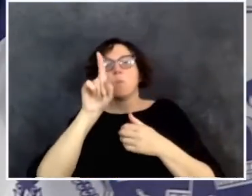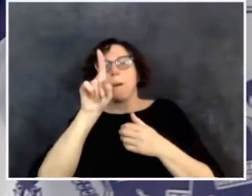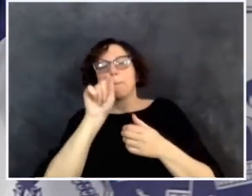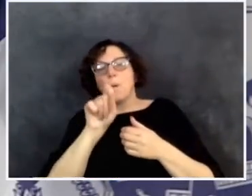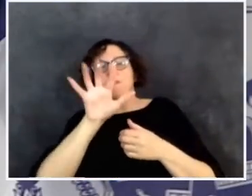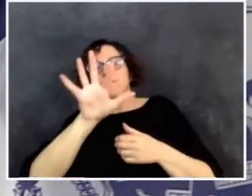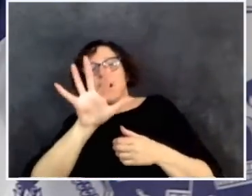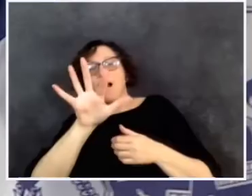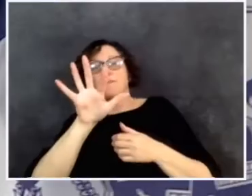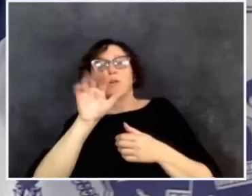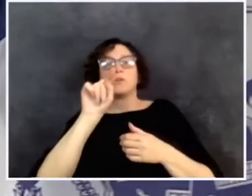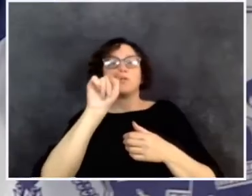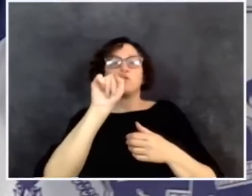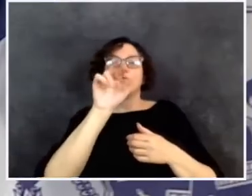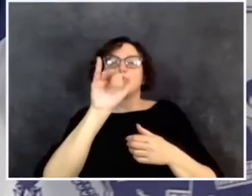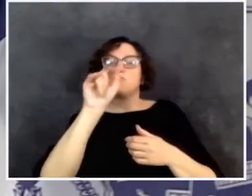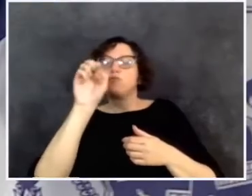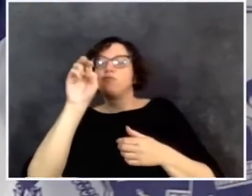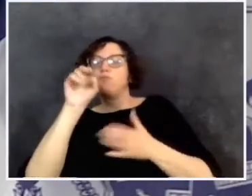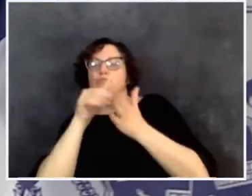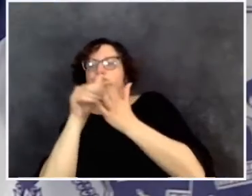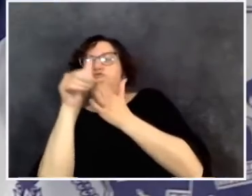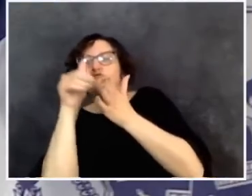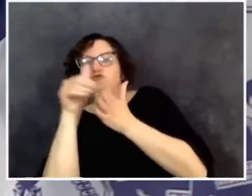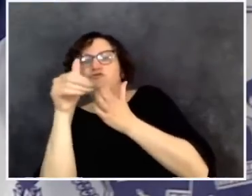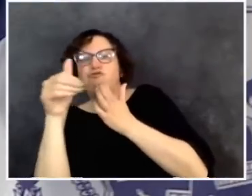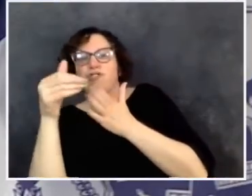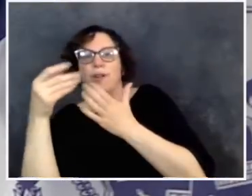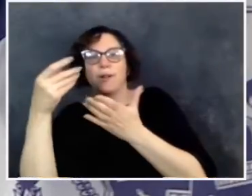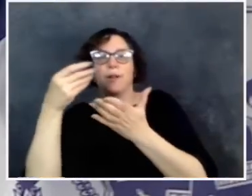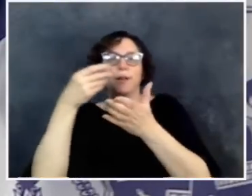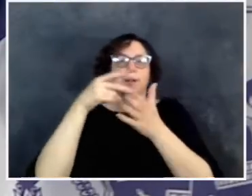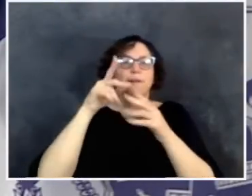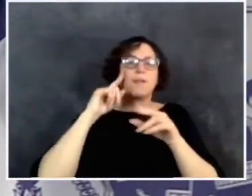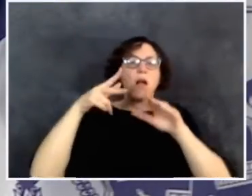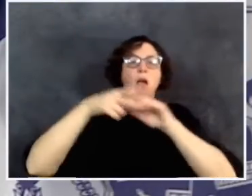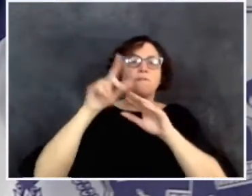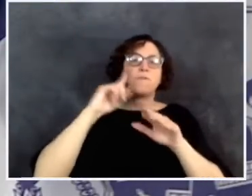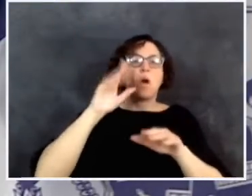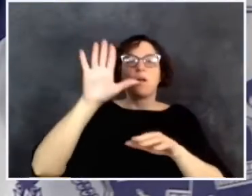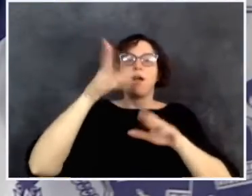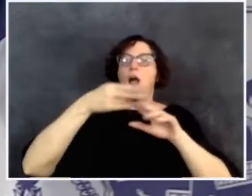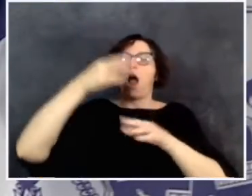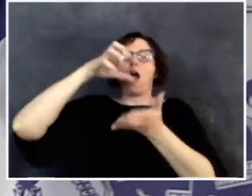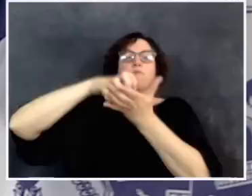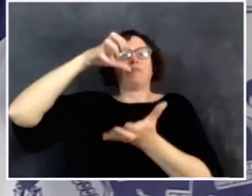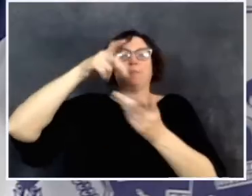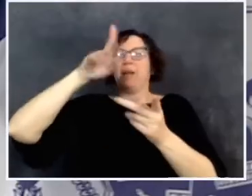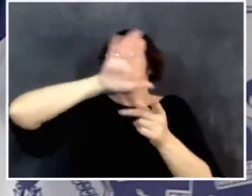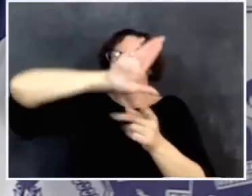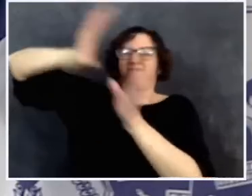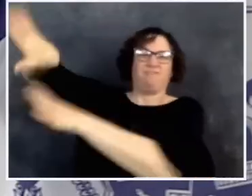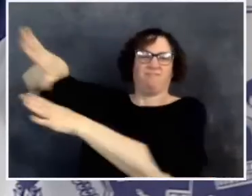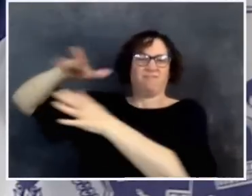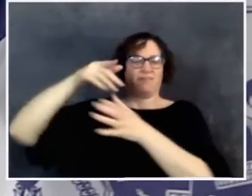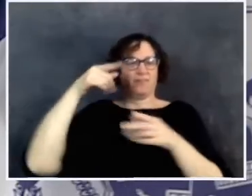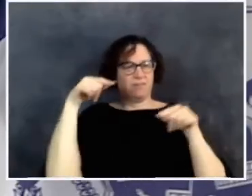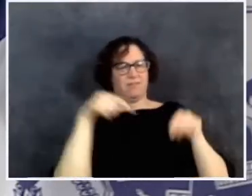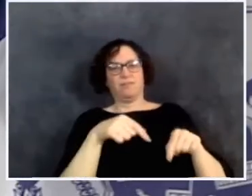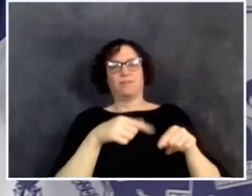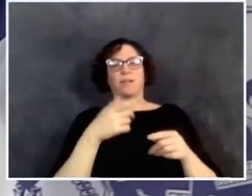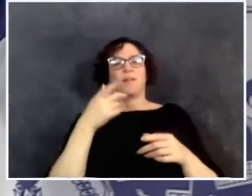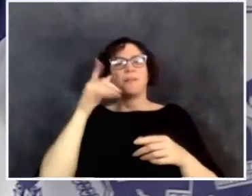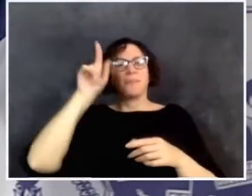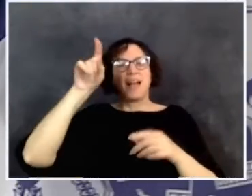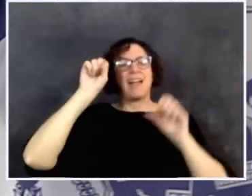course he could make this happen. So I don't think it's right to say that's unlikely. I think it has to happen, or the results will